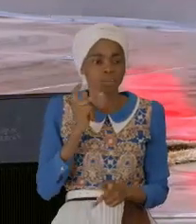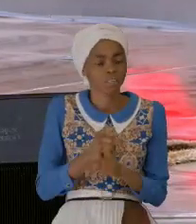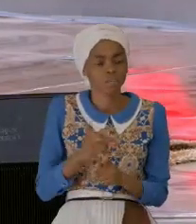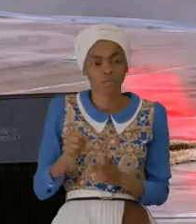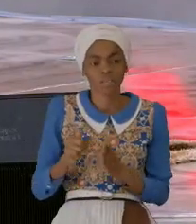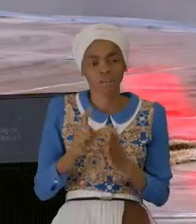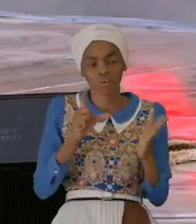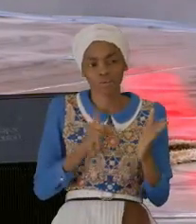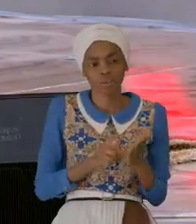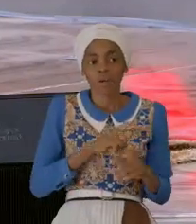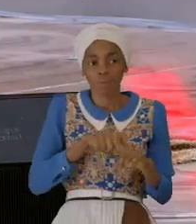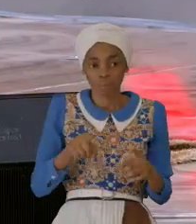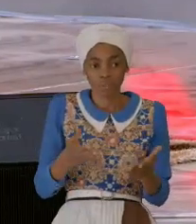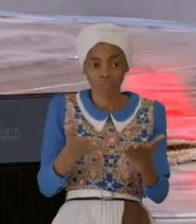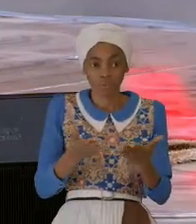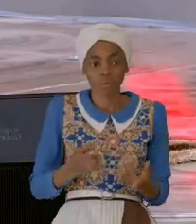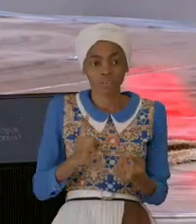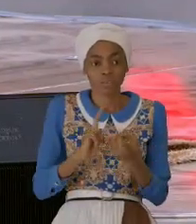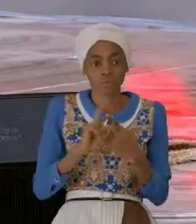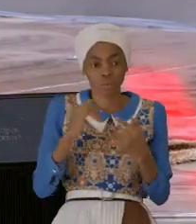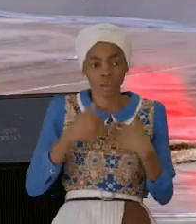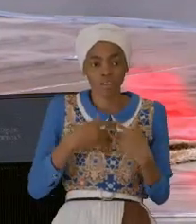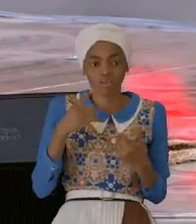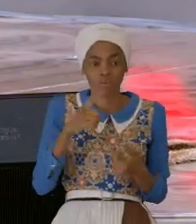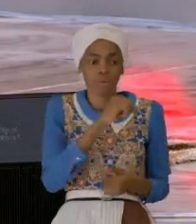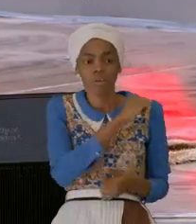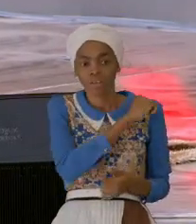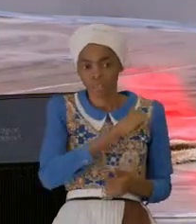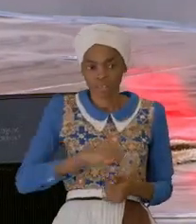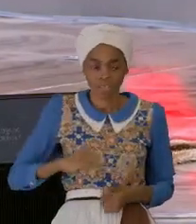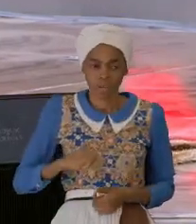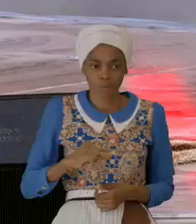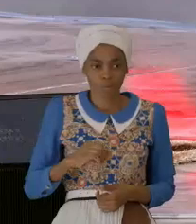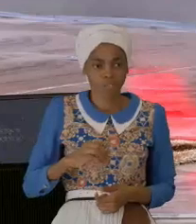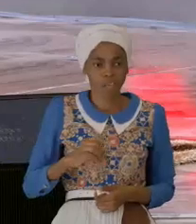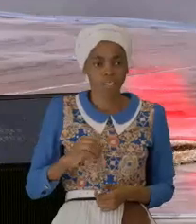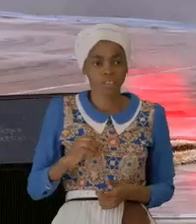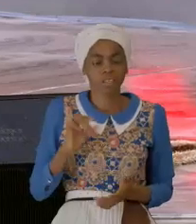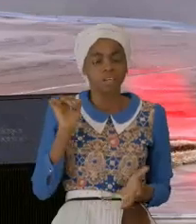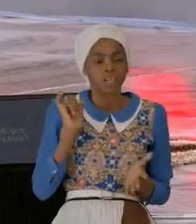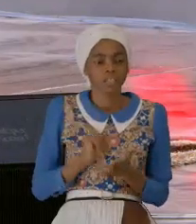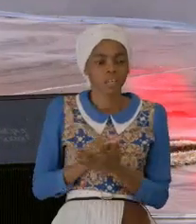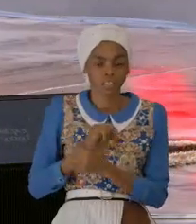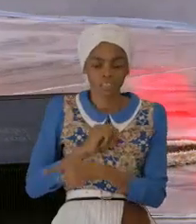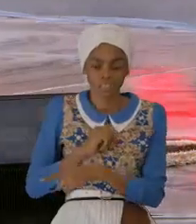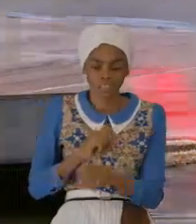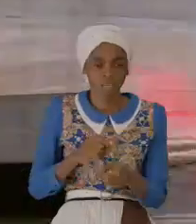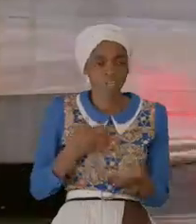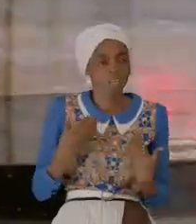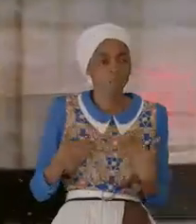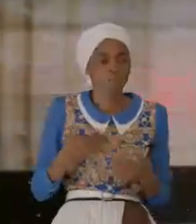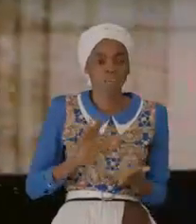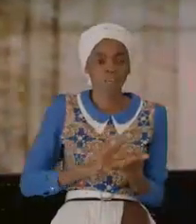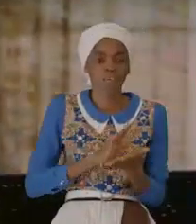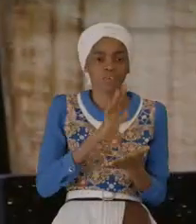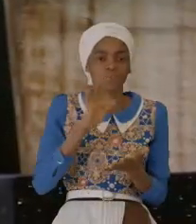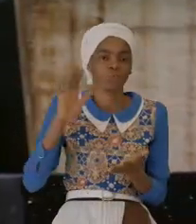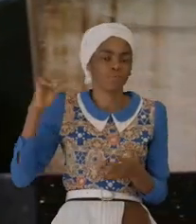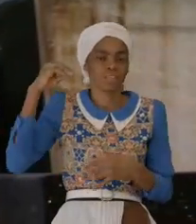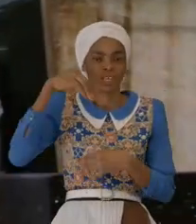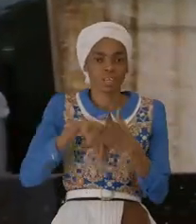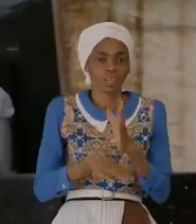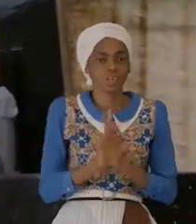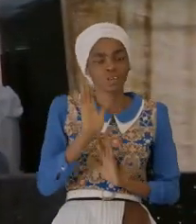law, but they desire to have you circumcised, that they may